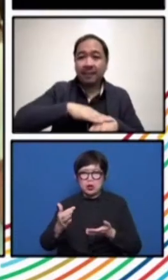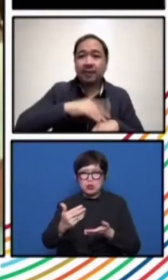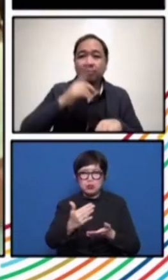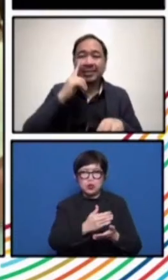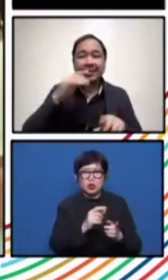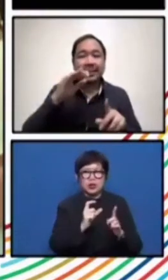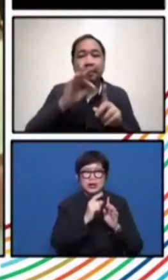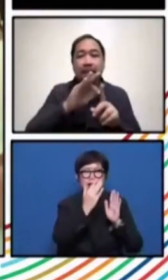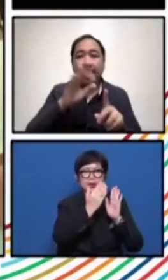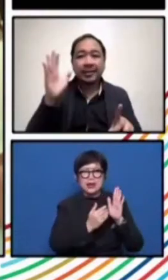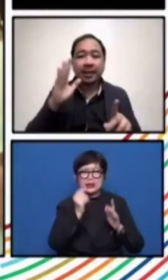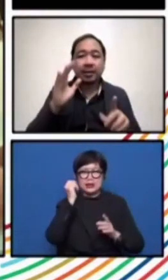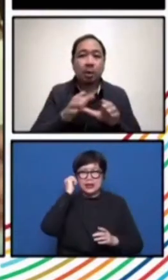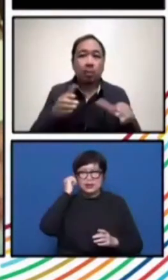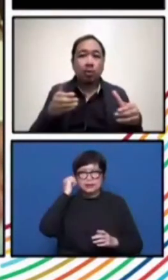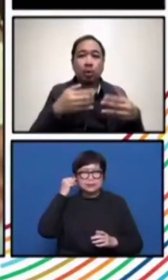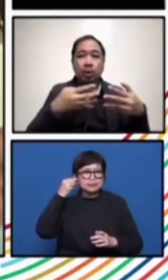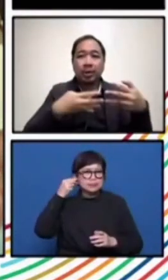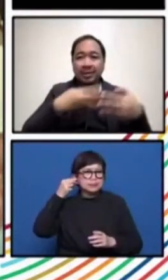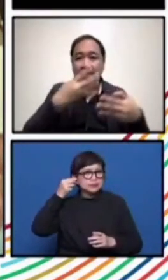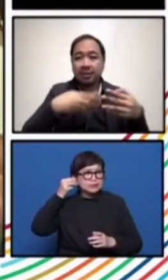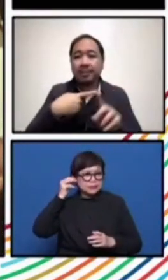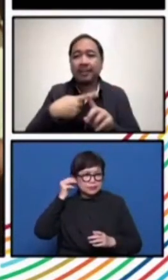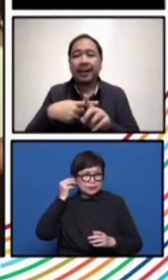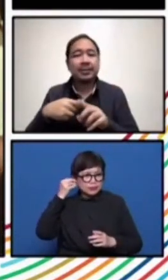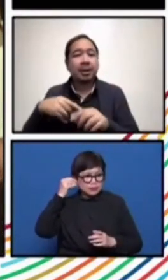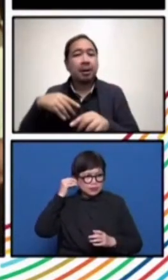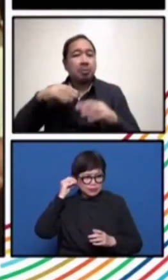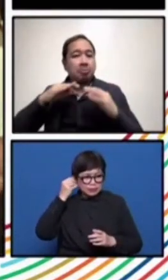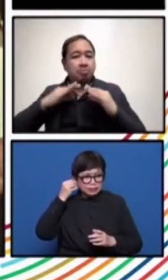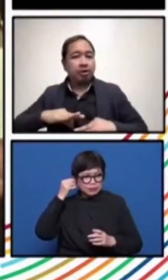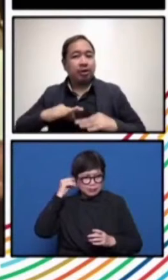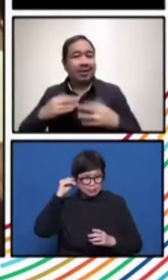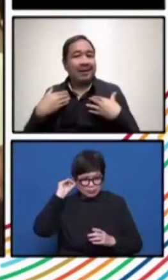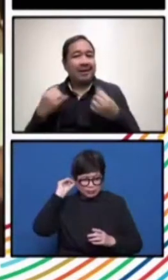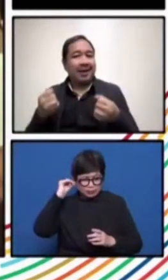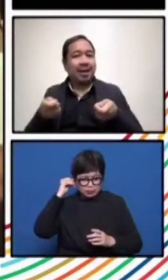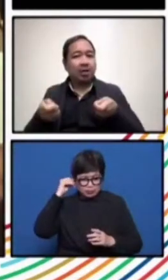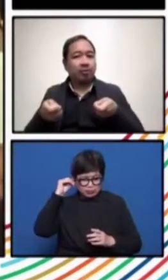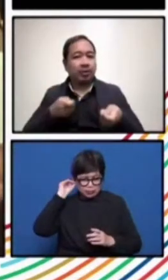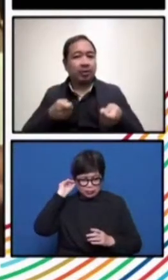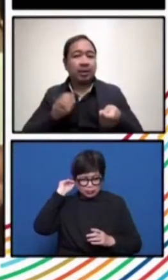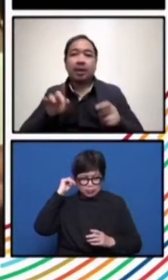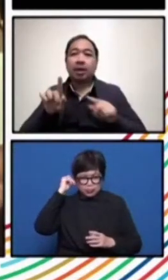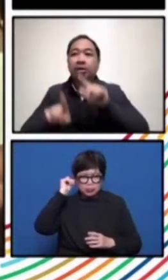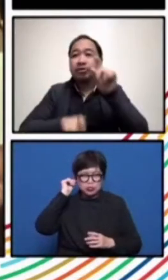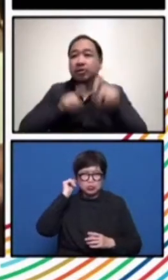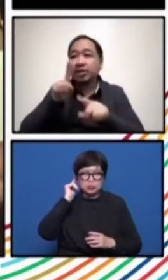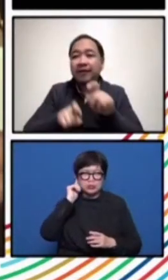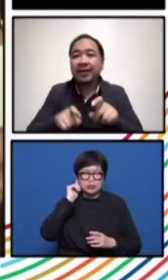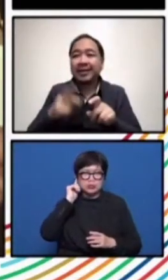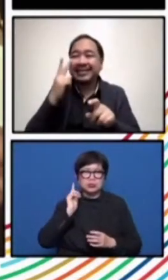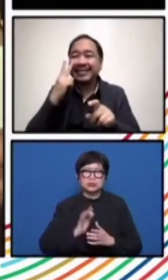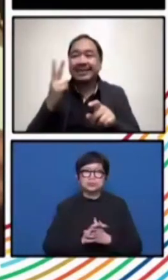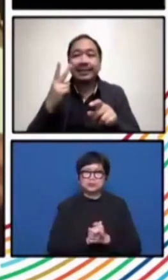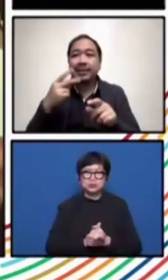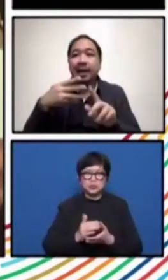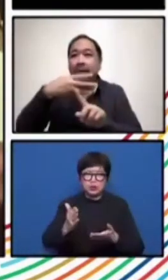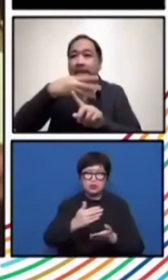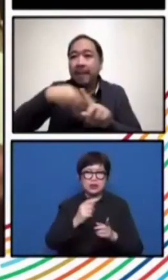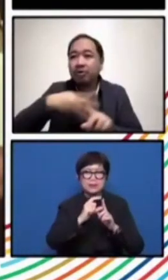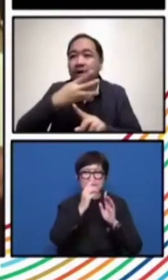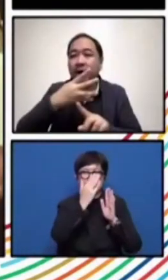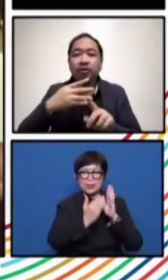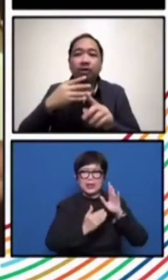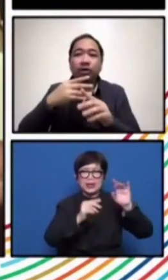Statistics and Ministry of Health and regulation their survey their Pakistan health and demographic survey Pakistan social and living